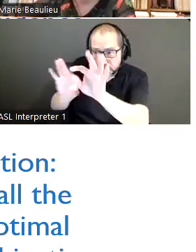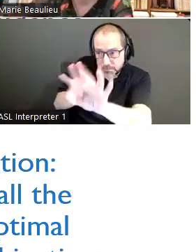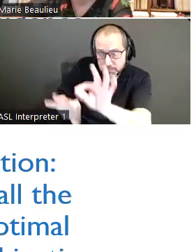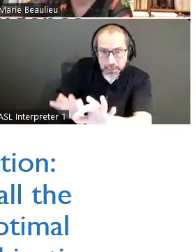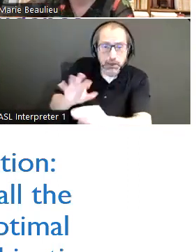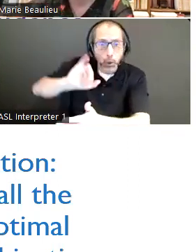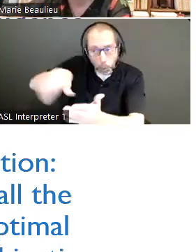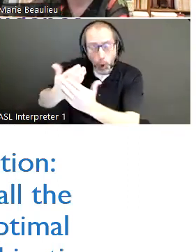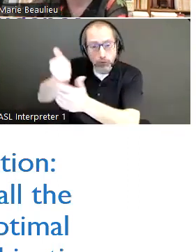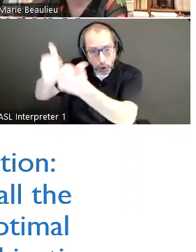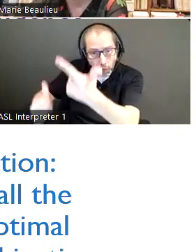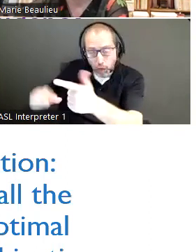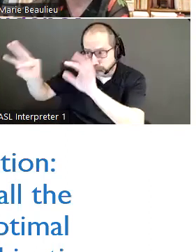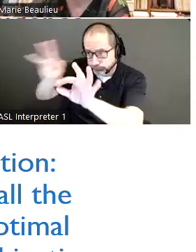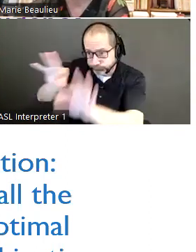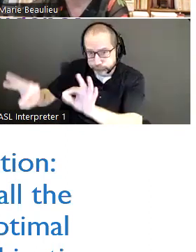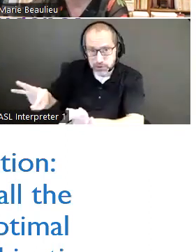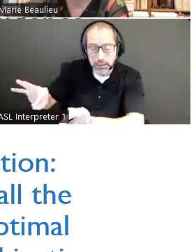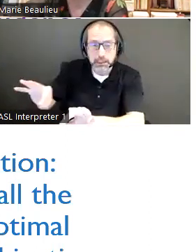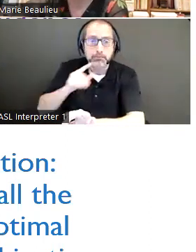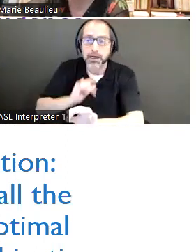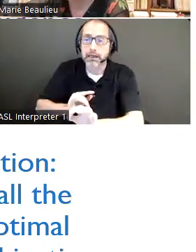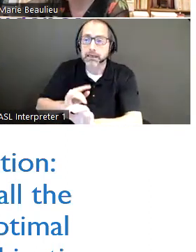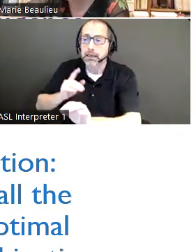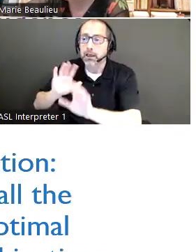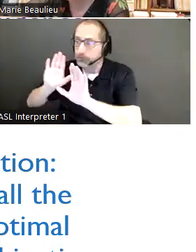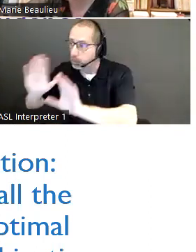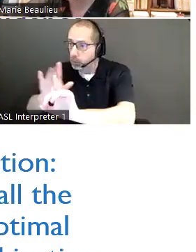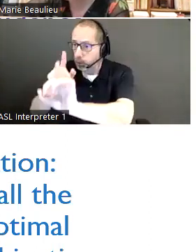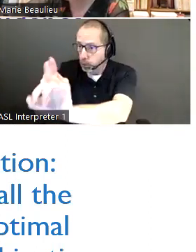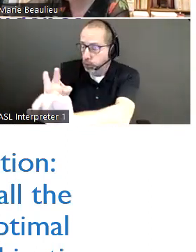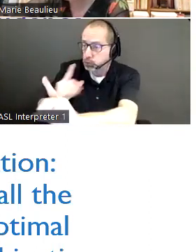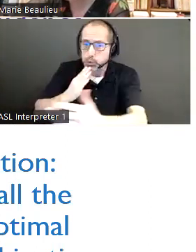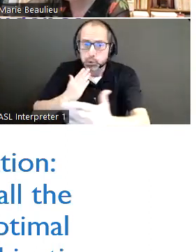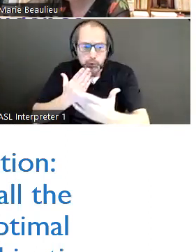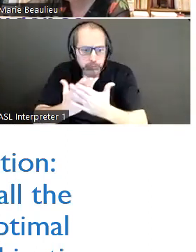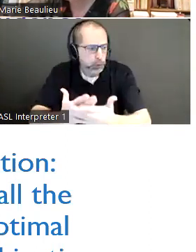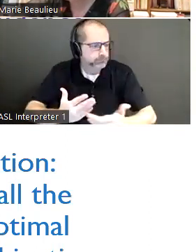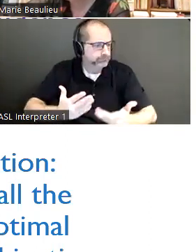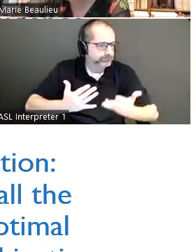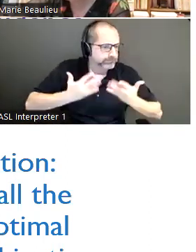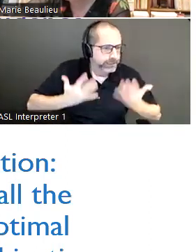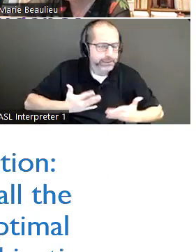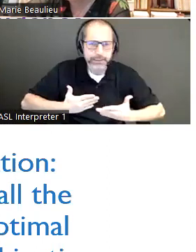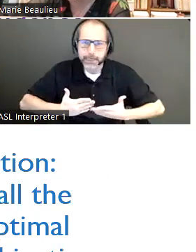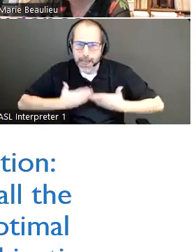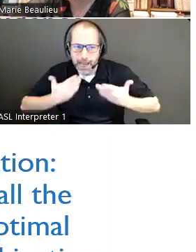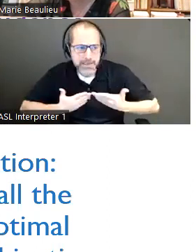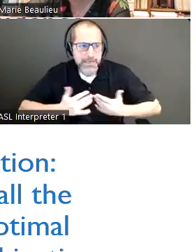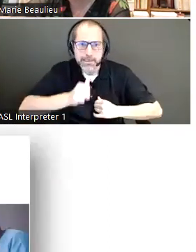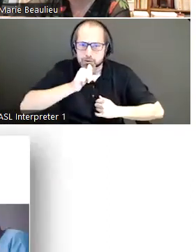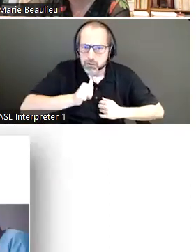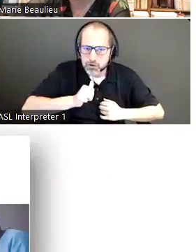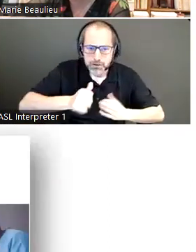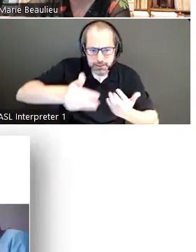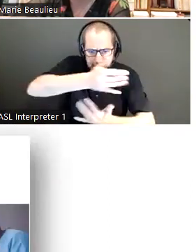for more optimal achievement of objective of promoting goodwill and countering intolerance, we recommend that all modules must be